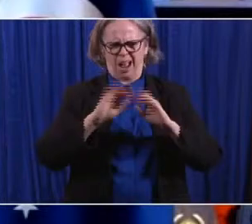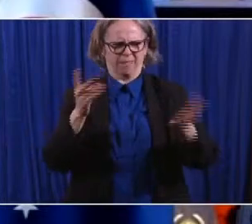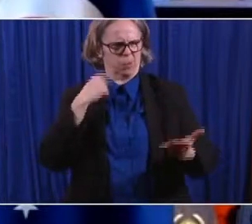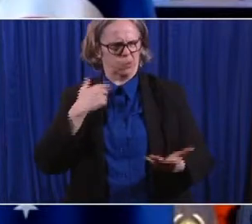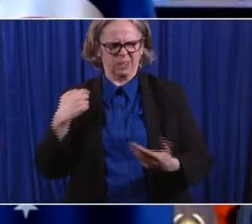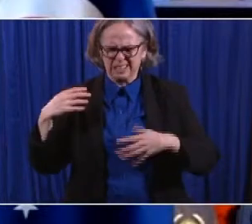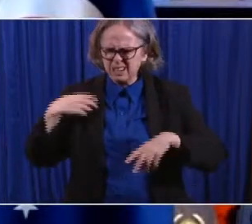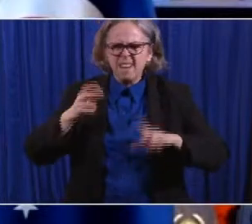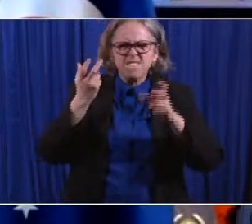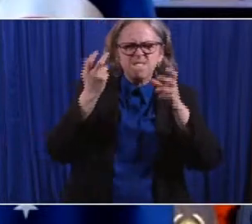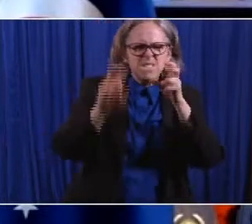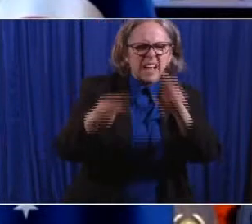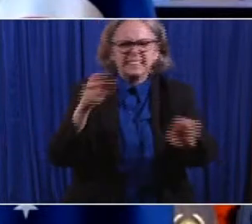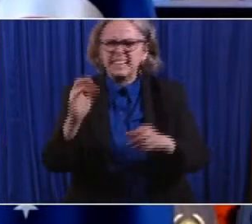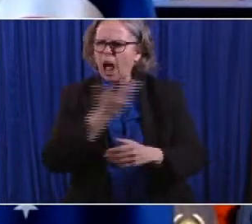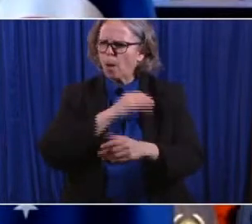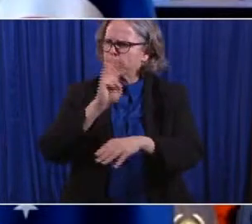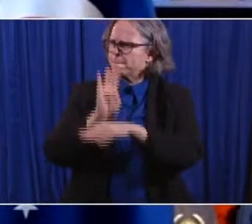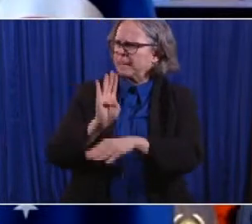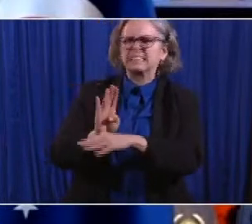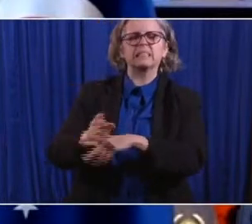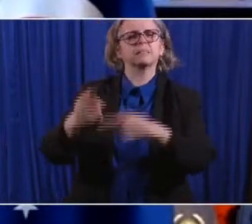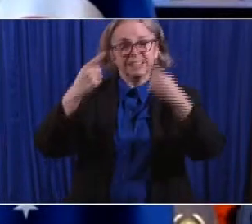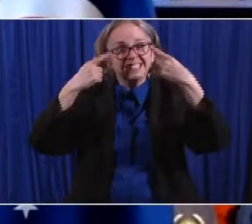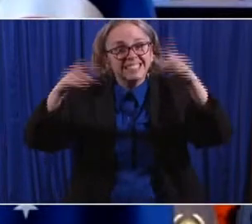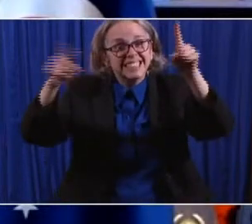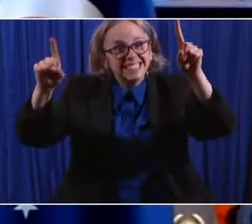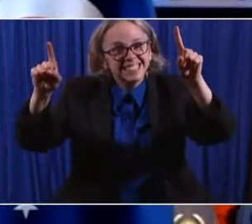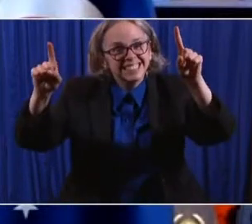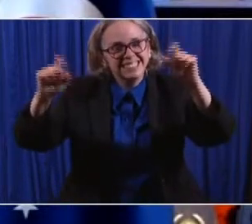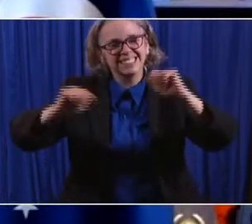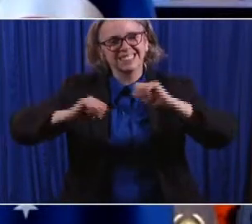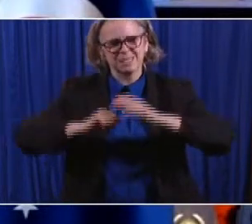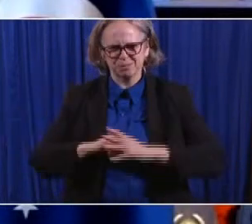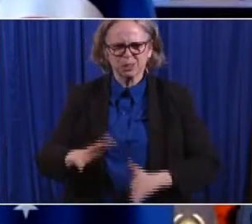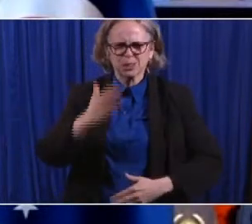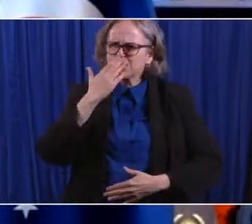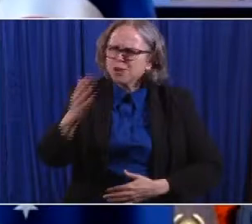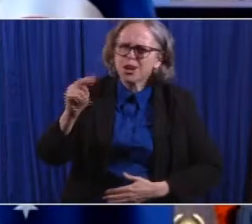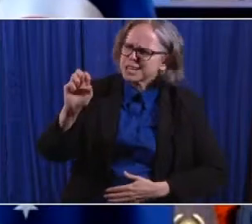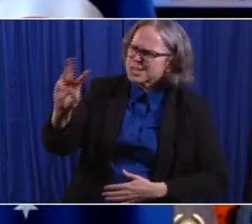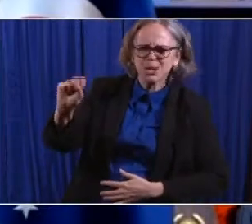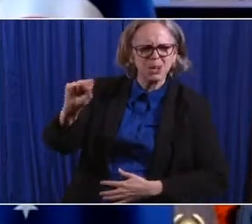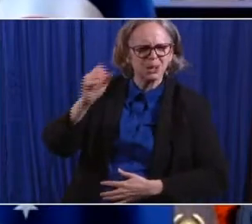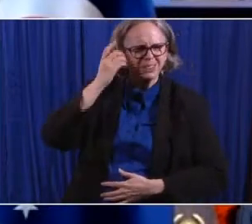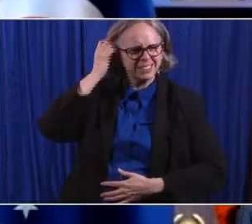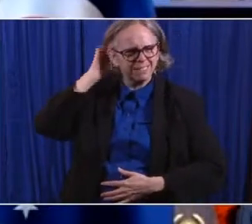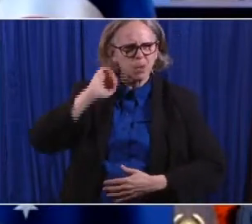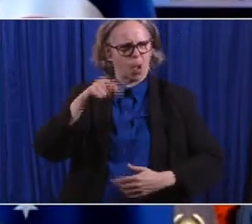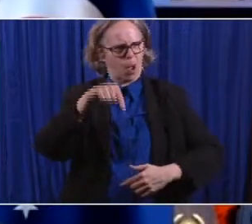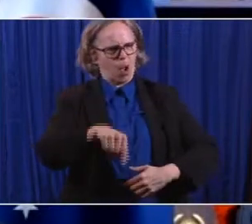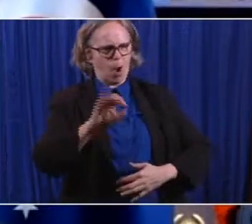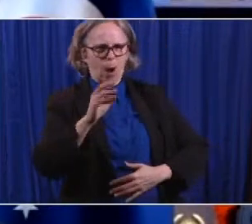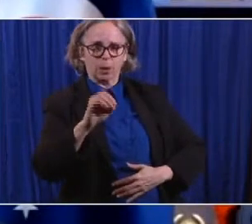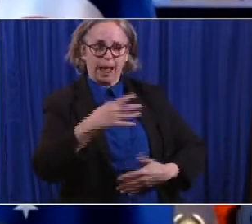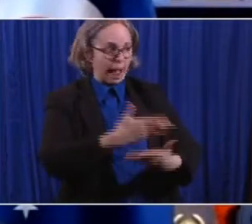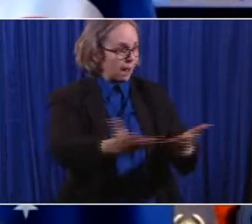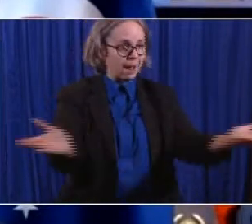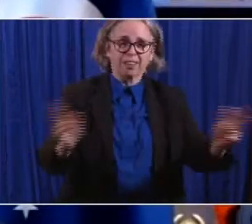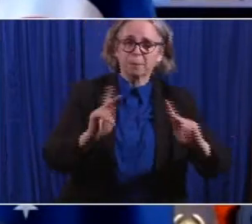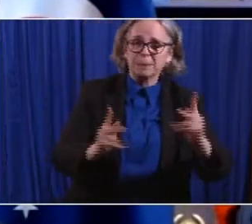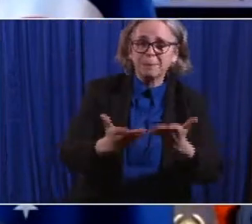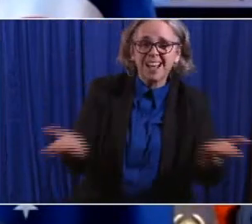Governor, and good news for Ohio and for the people of our state, because that should mean with these capital investments that come